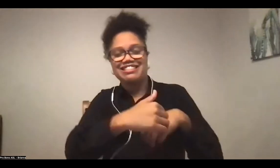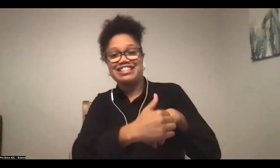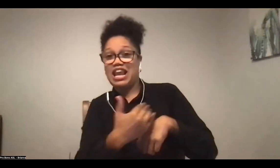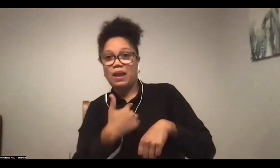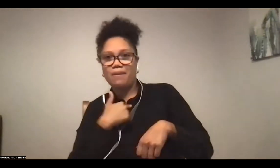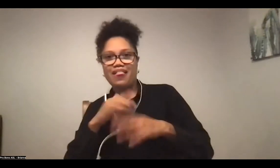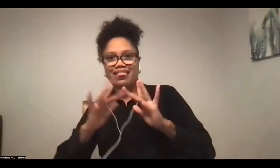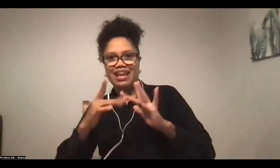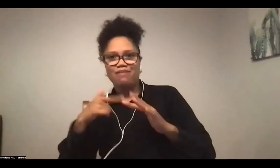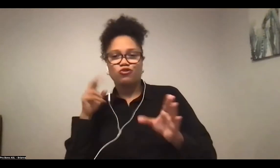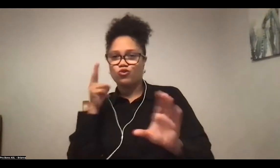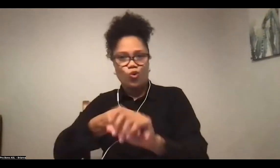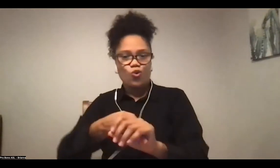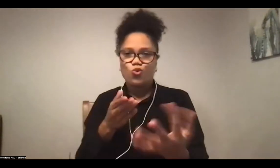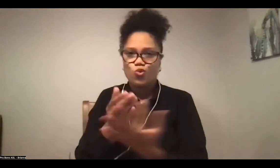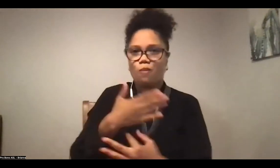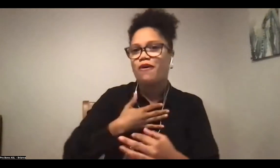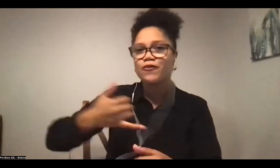phone.